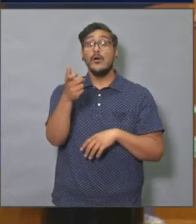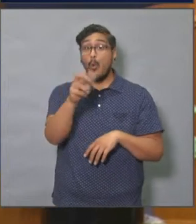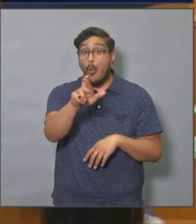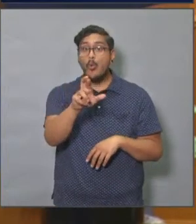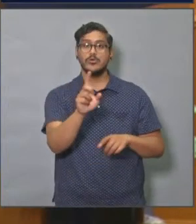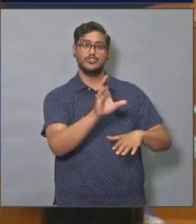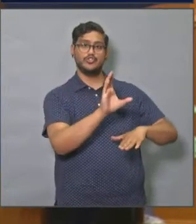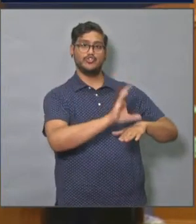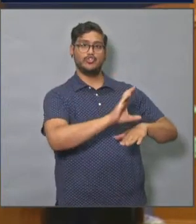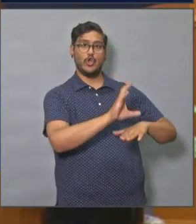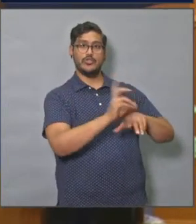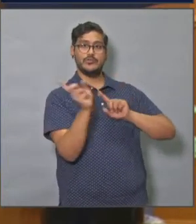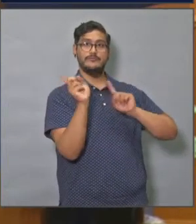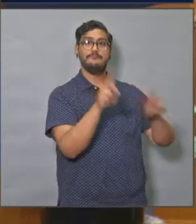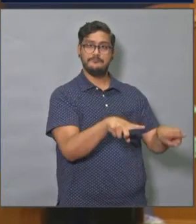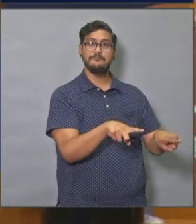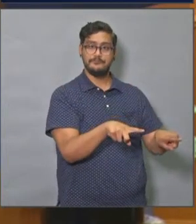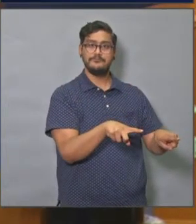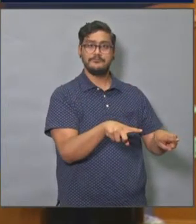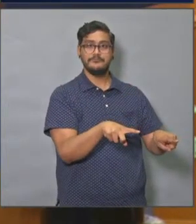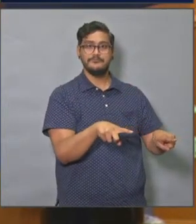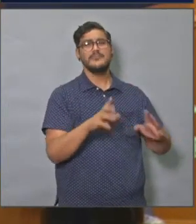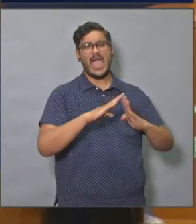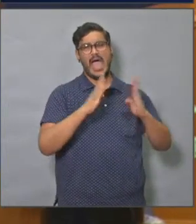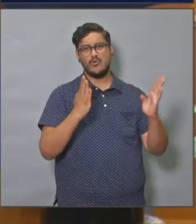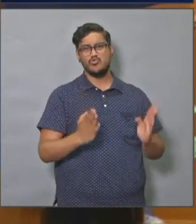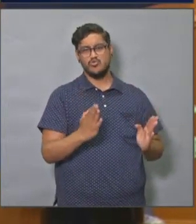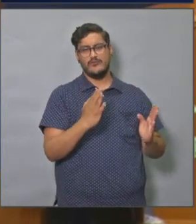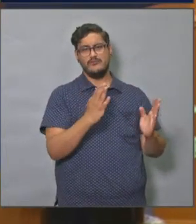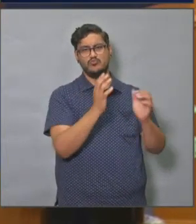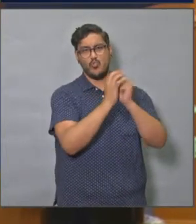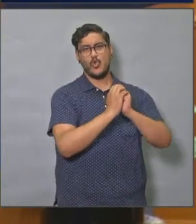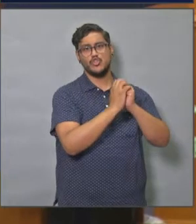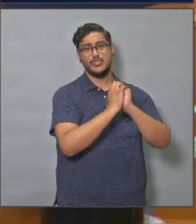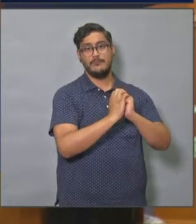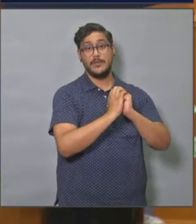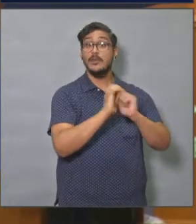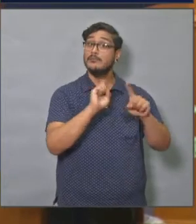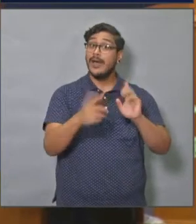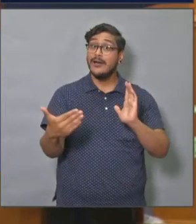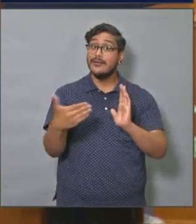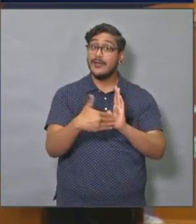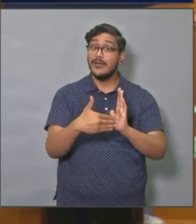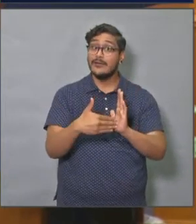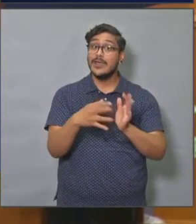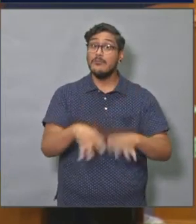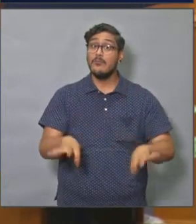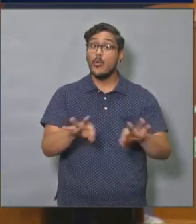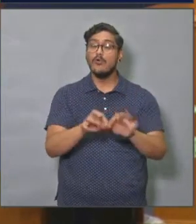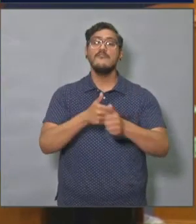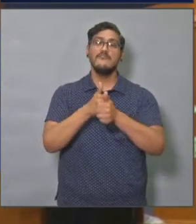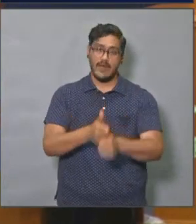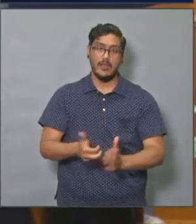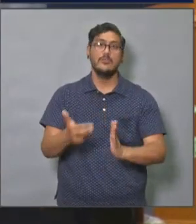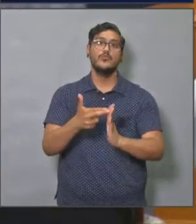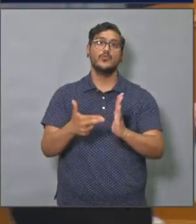again, houses of worship, again, adhering to the limits on occupancy. We'll take the next